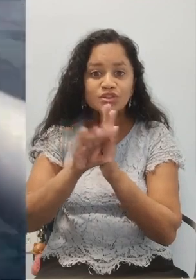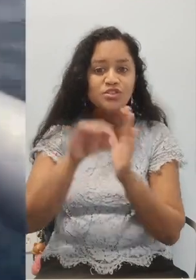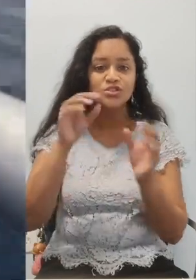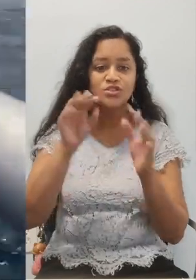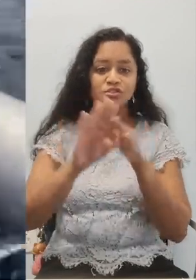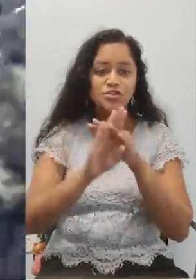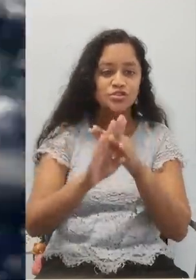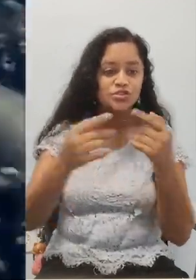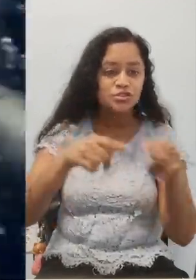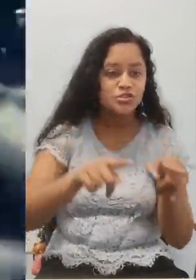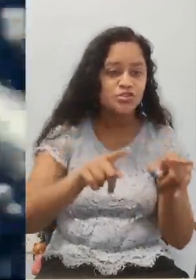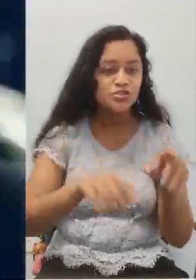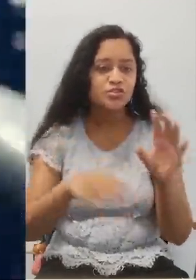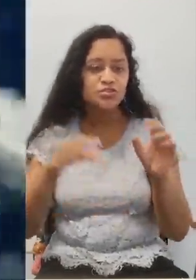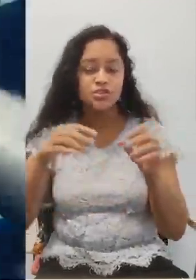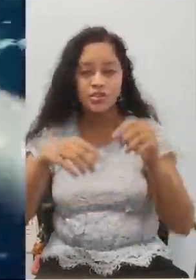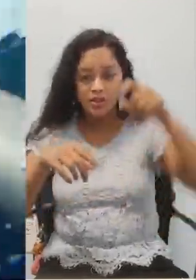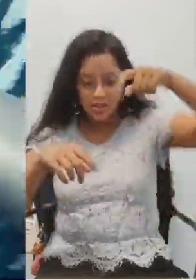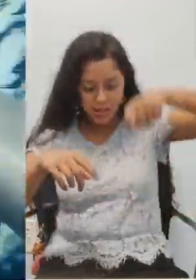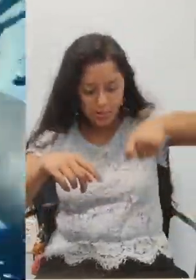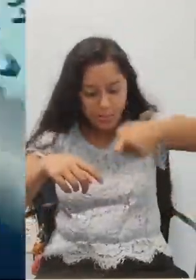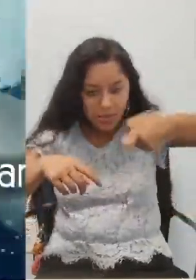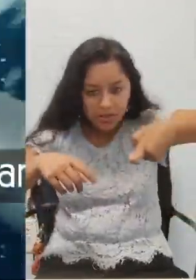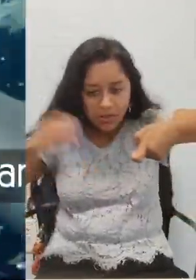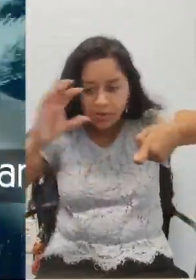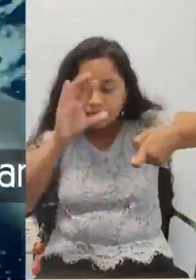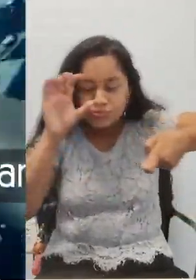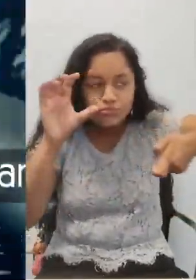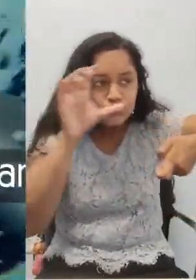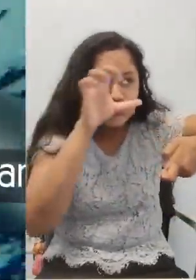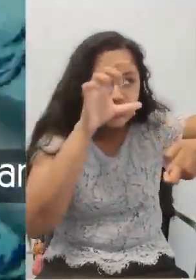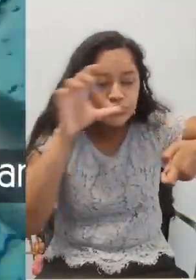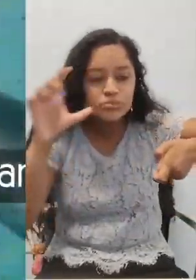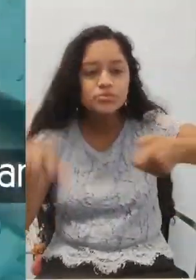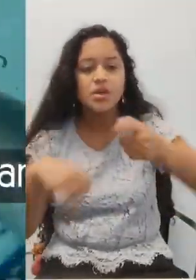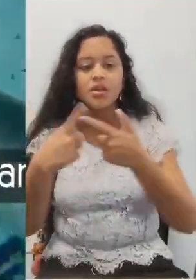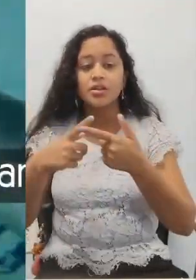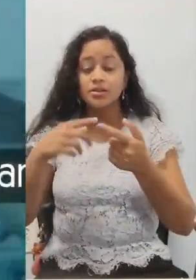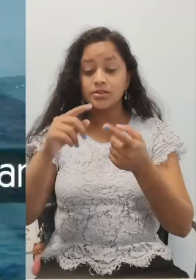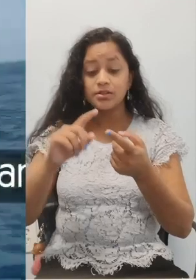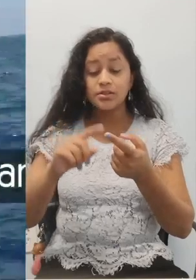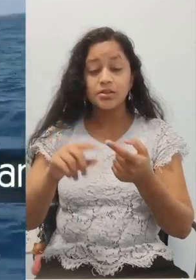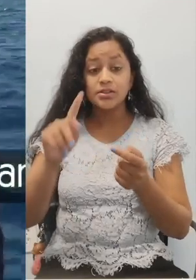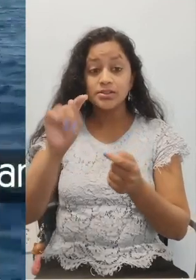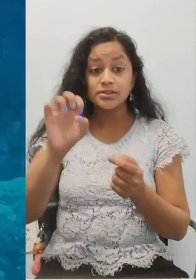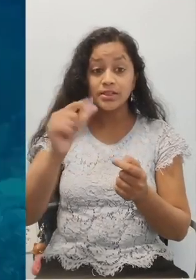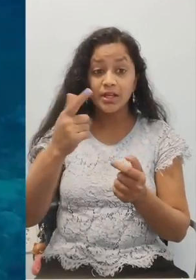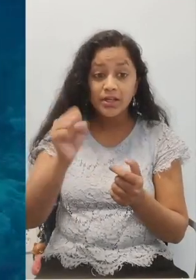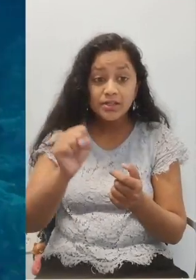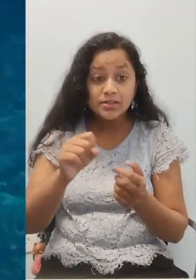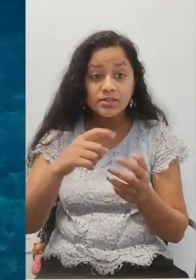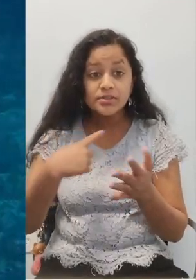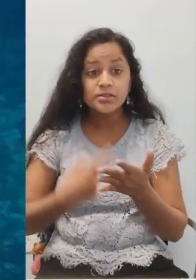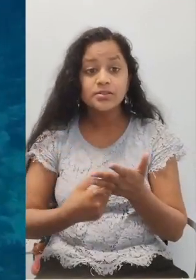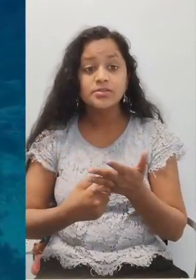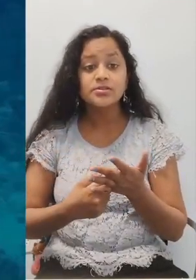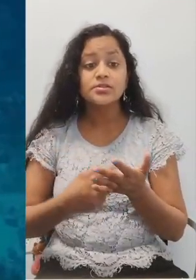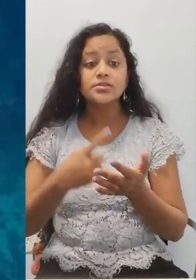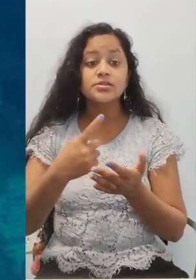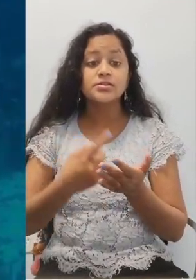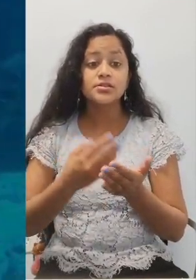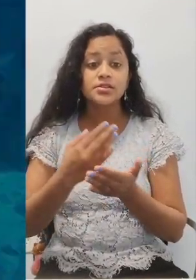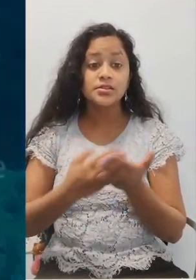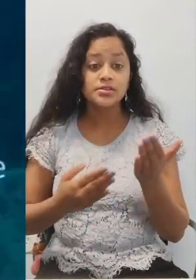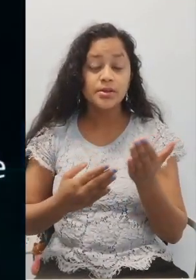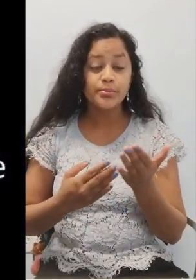bag, but they can smell it. So they usually look for the bait while we watch them, and then we record the sharks, and we can analyze the footage later on